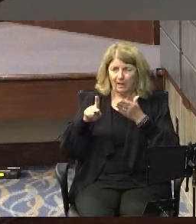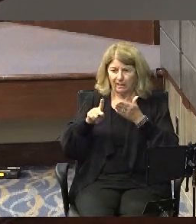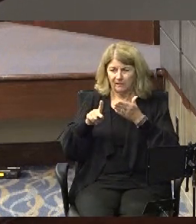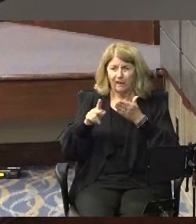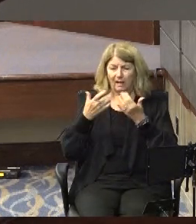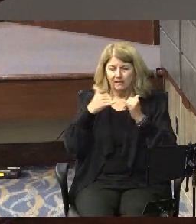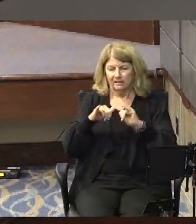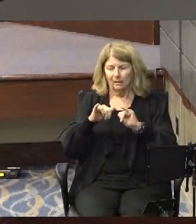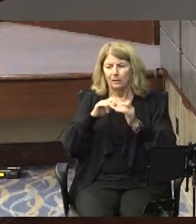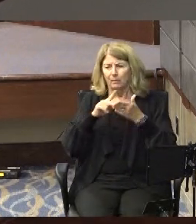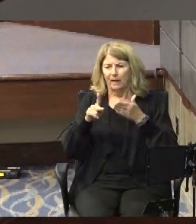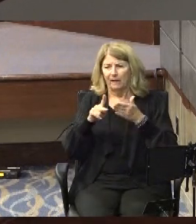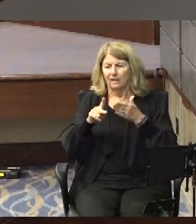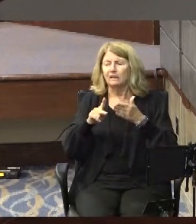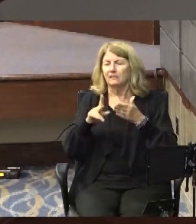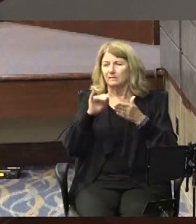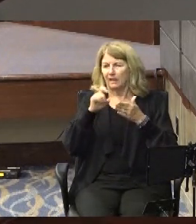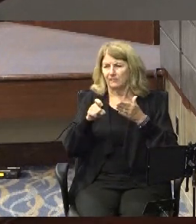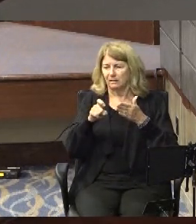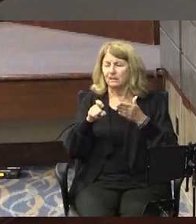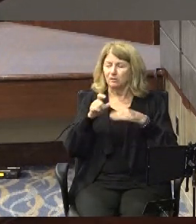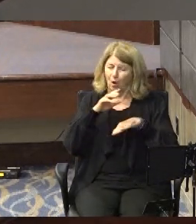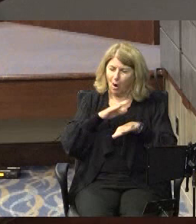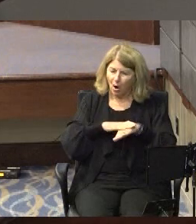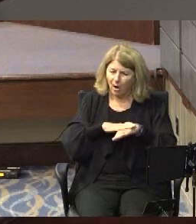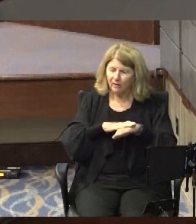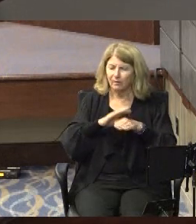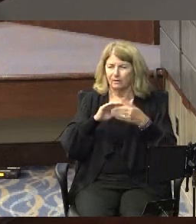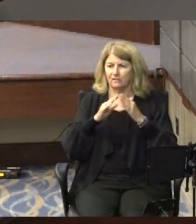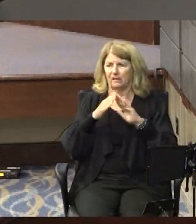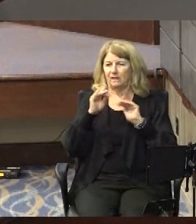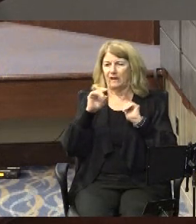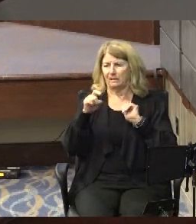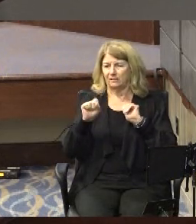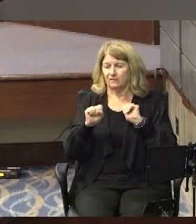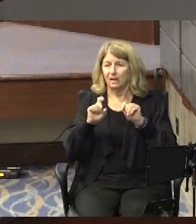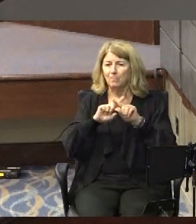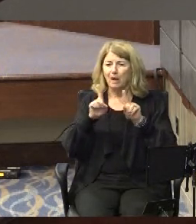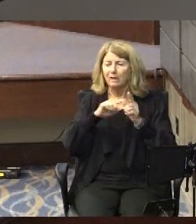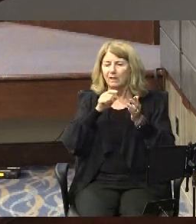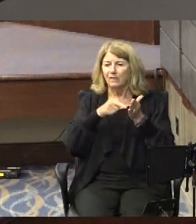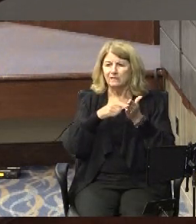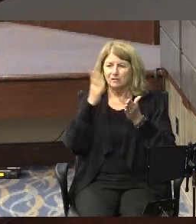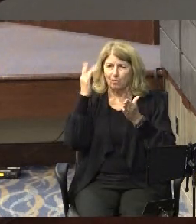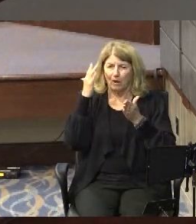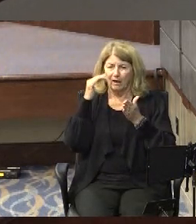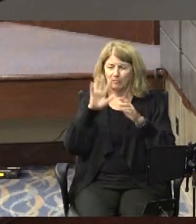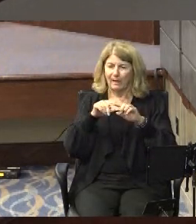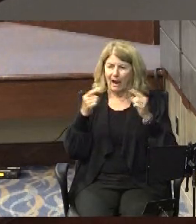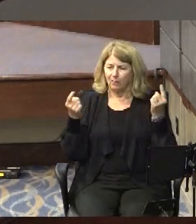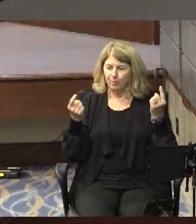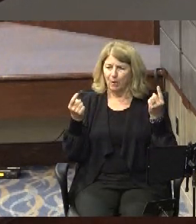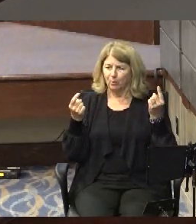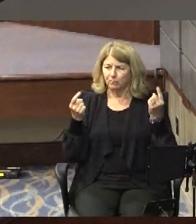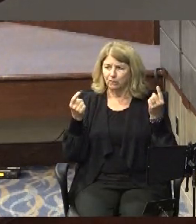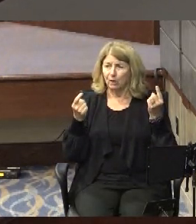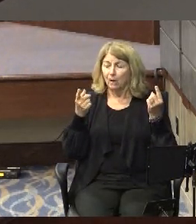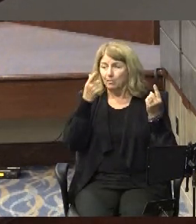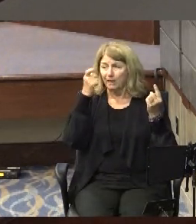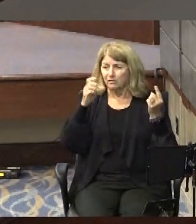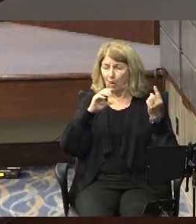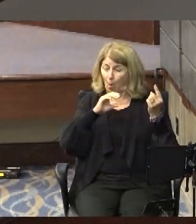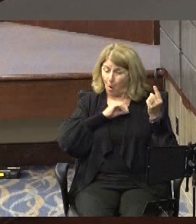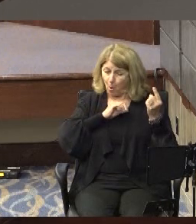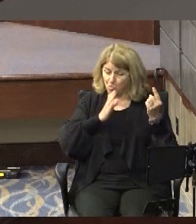taxes. It's only the city taxes. But that's the reason why I'm kind of opposed is to make sure that the owner is notified of everything they're entitled